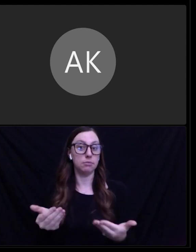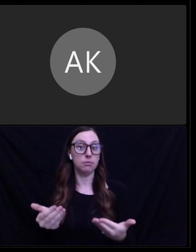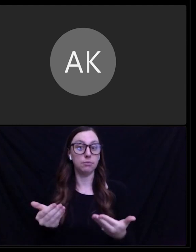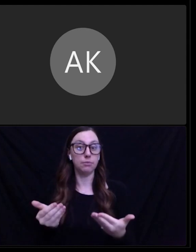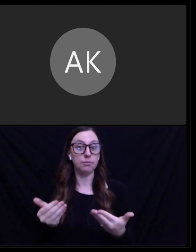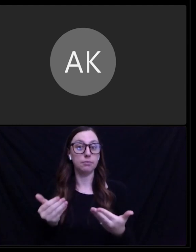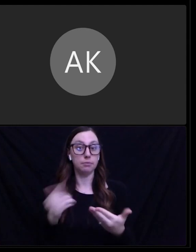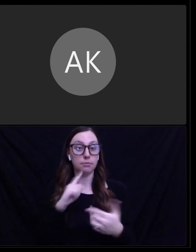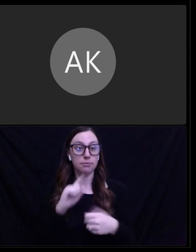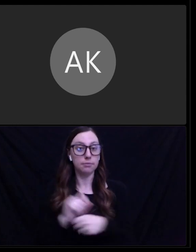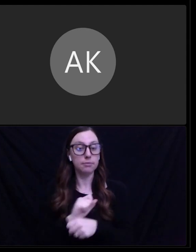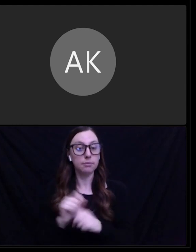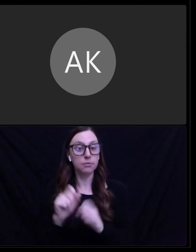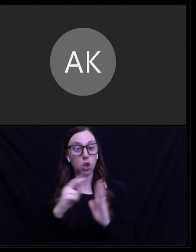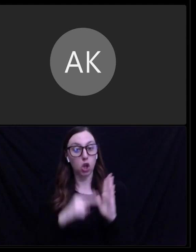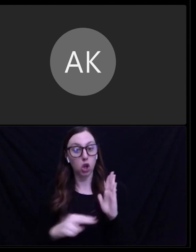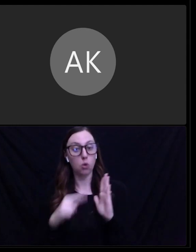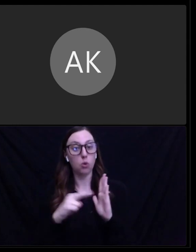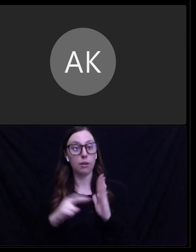actually look at the results.